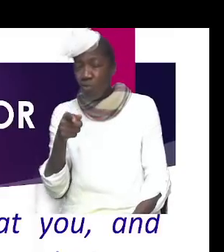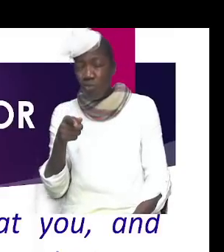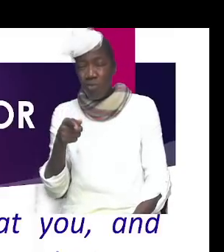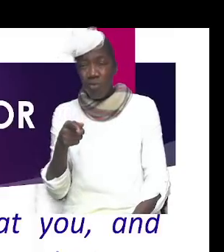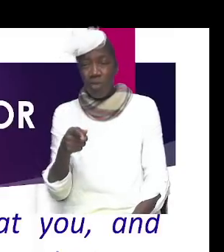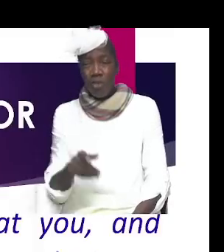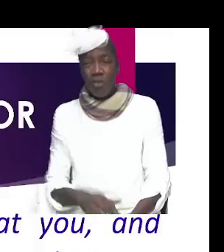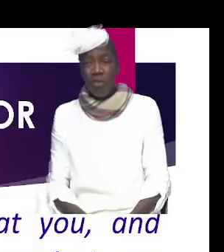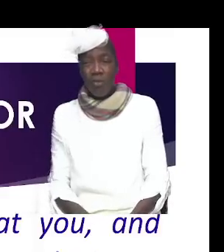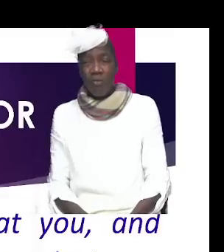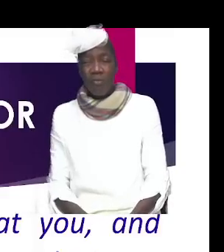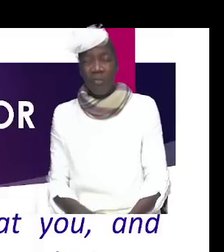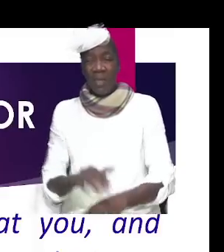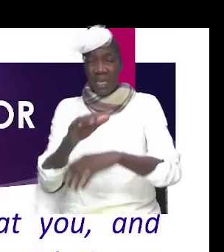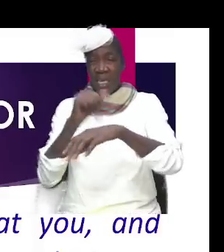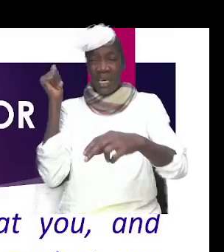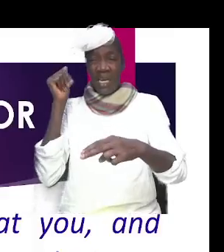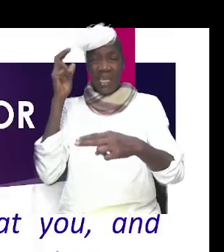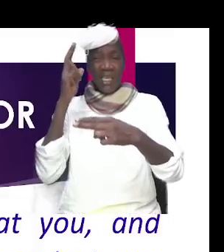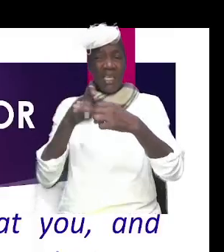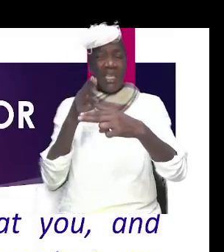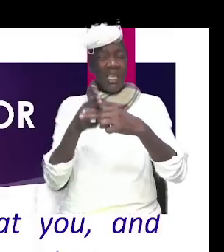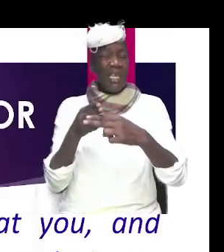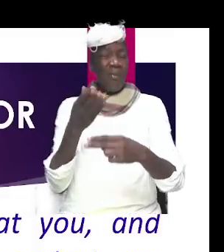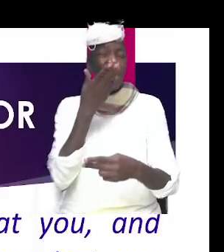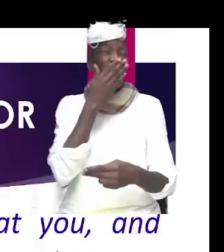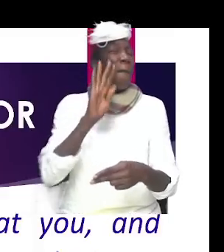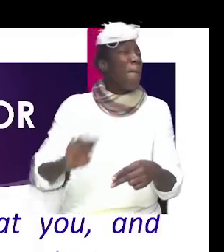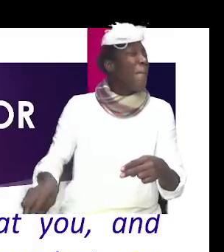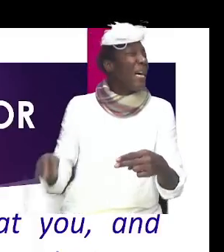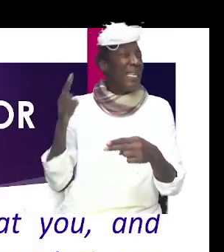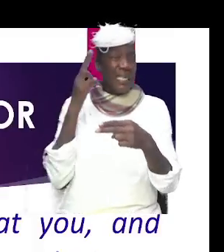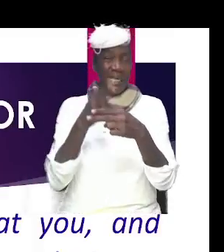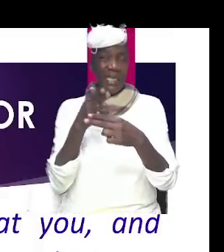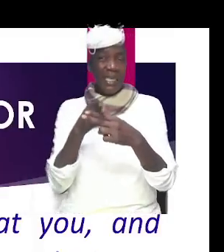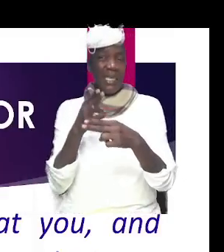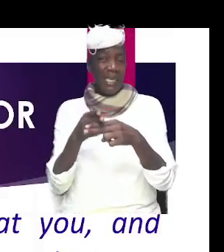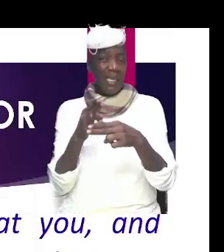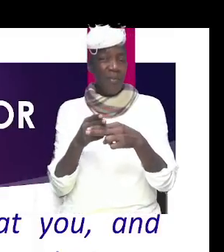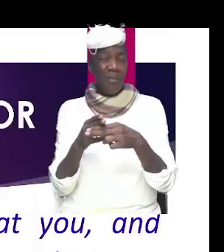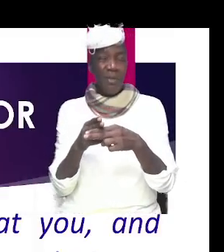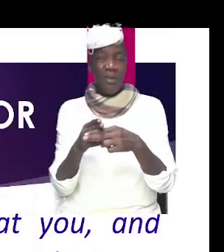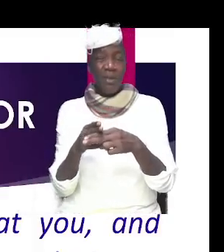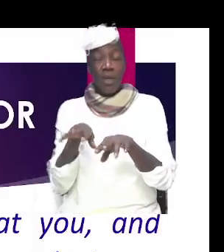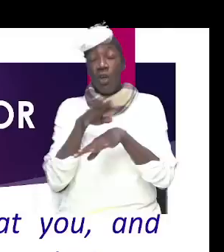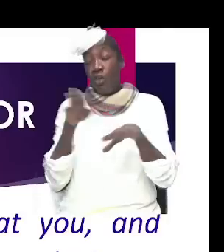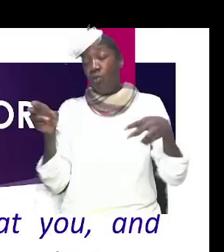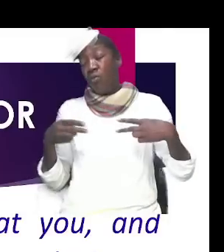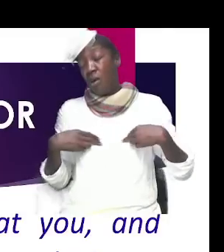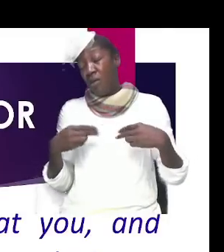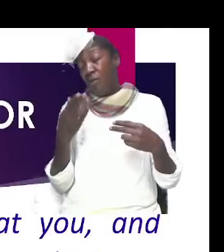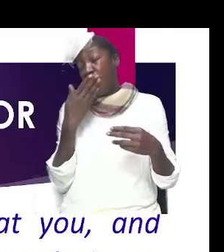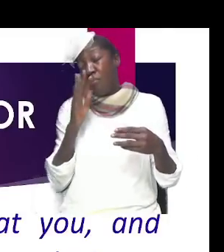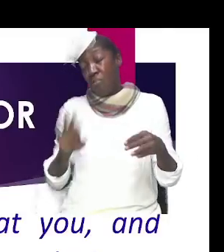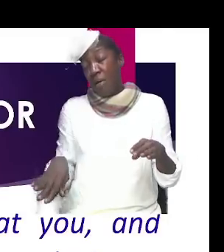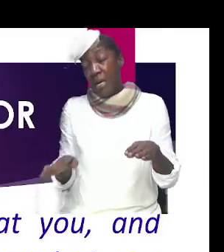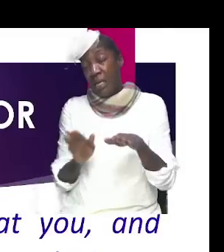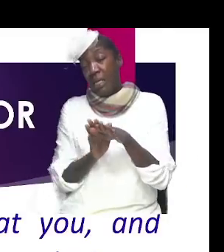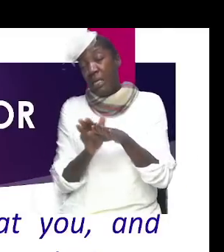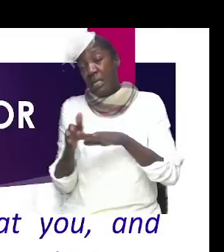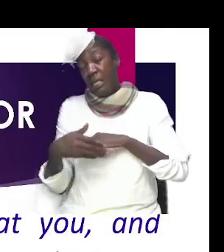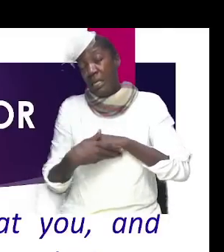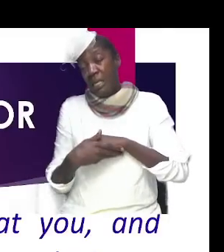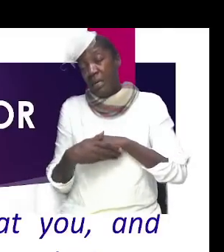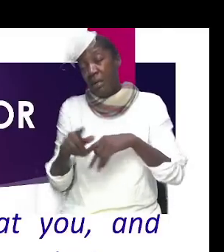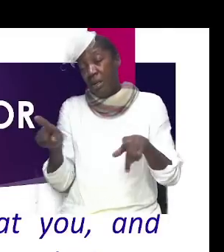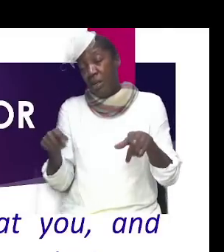insults means calling you names, all kind of things that are derogatory. We don't have it bad here in Jamaica or in this hemisphere. But you